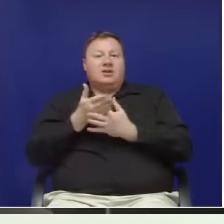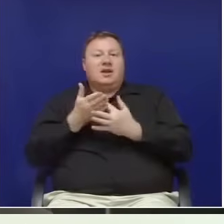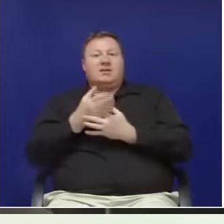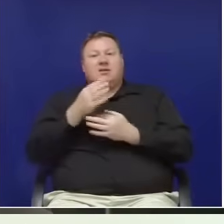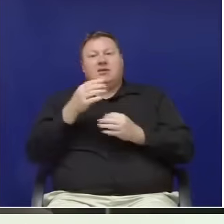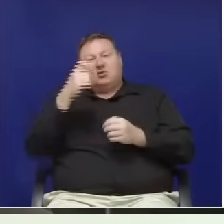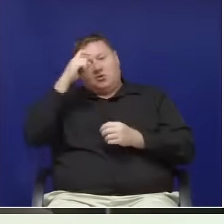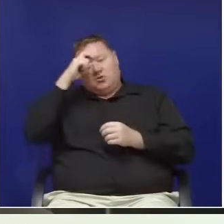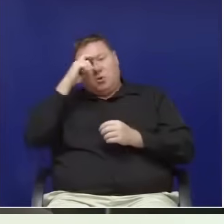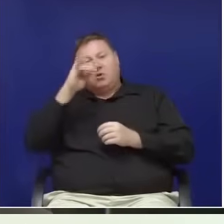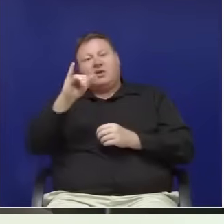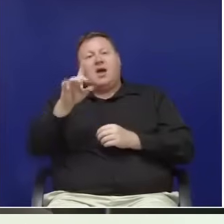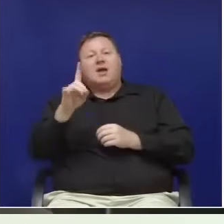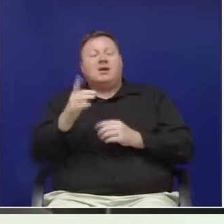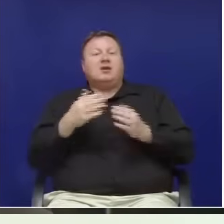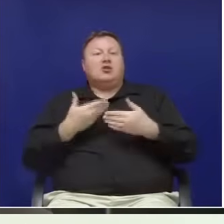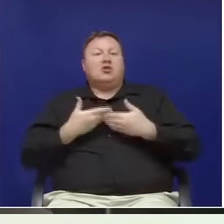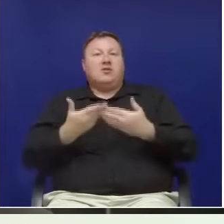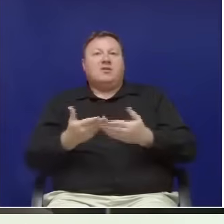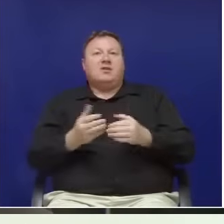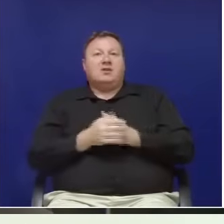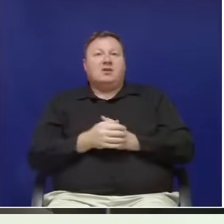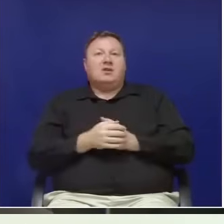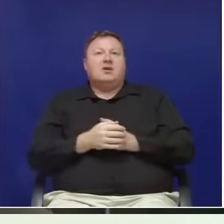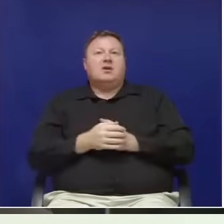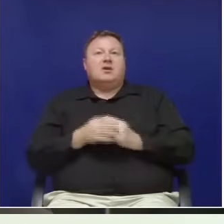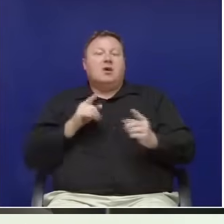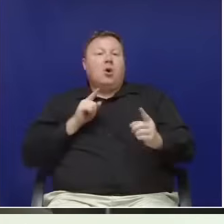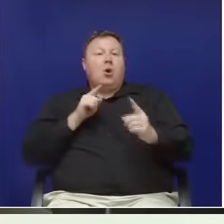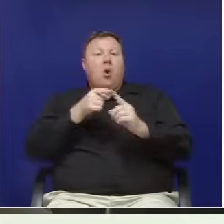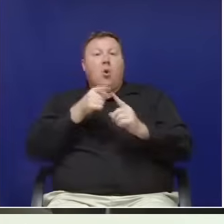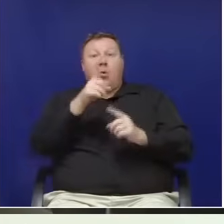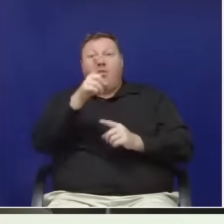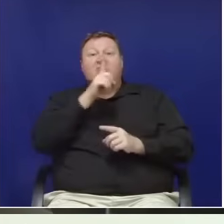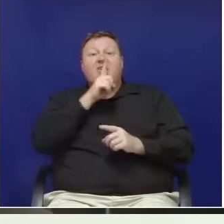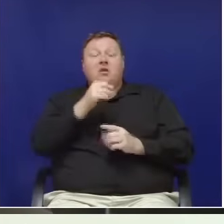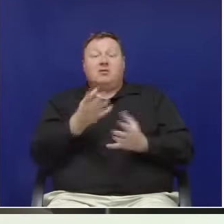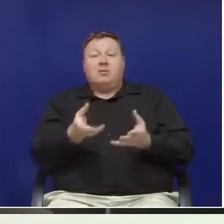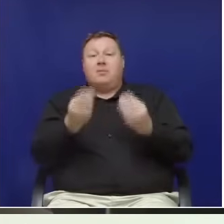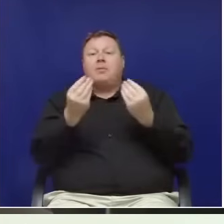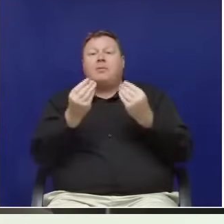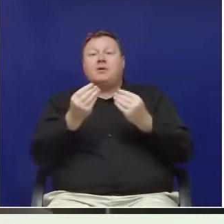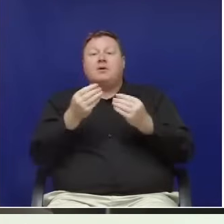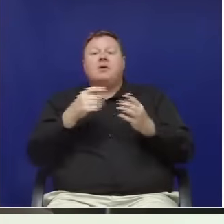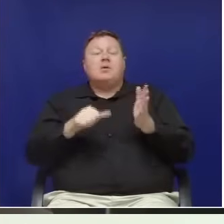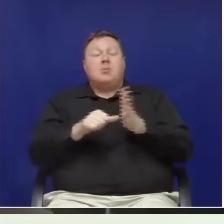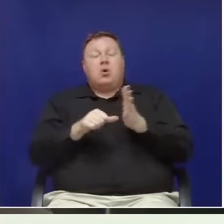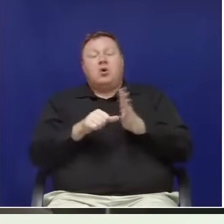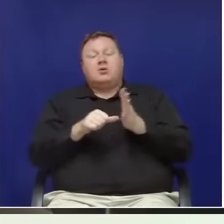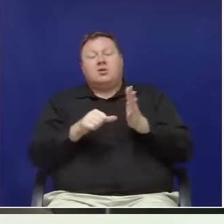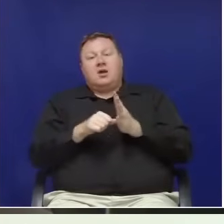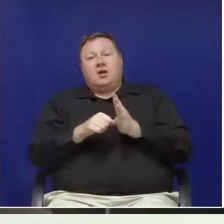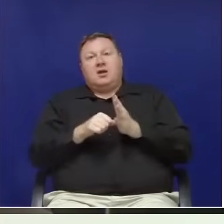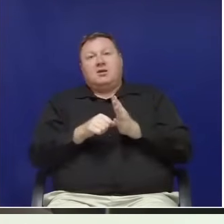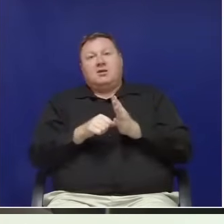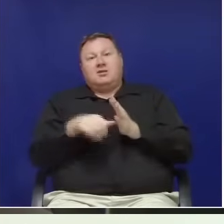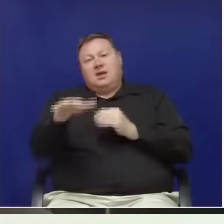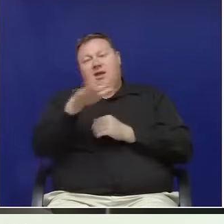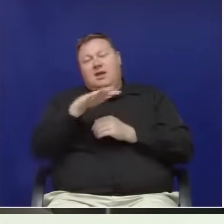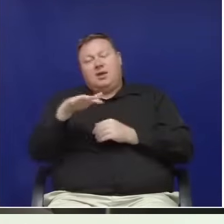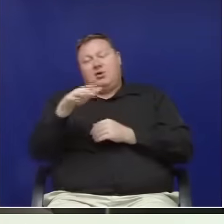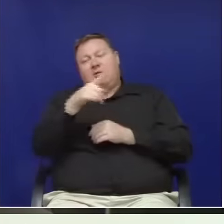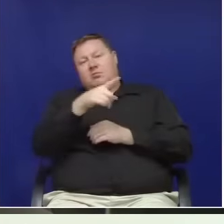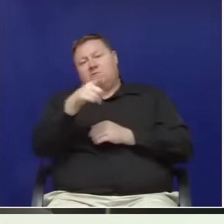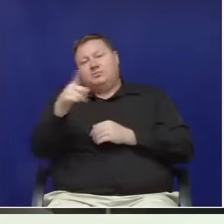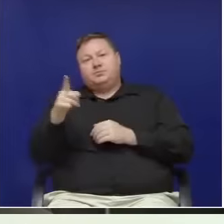ID services. And as we continue towards the goal of 1,000, we will continue to prioritize these particular areas